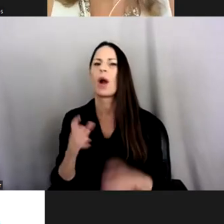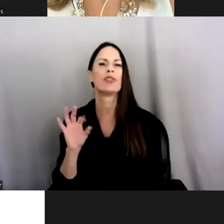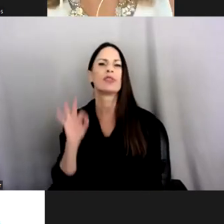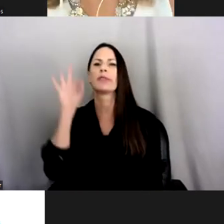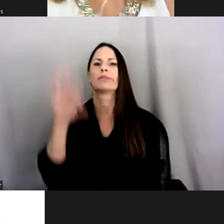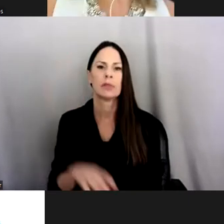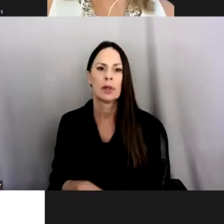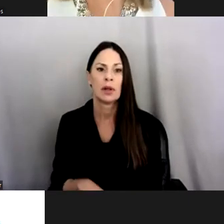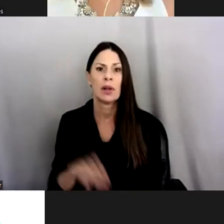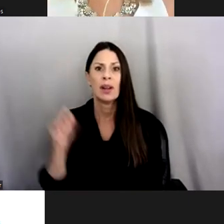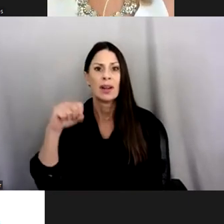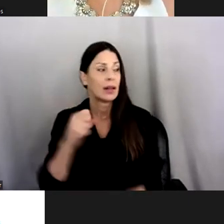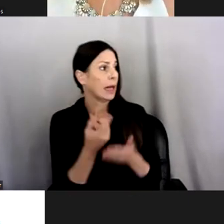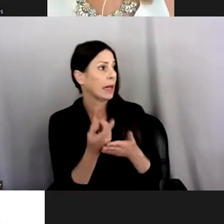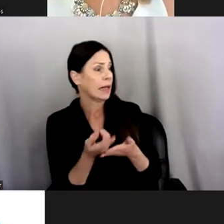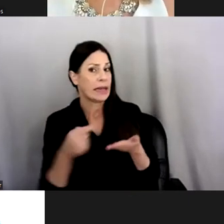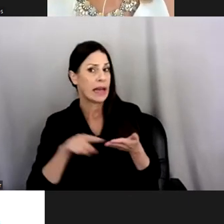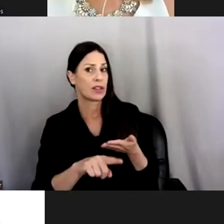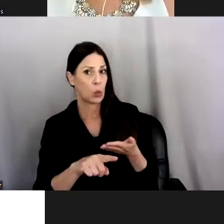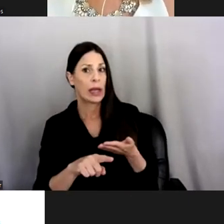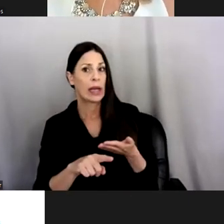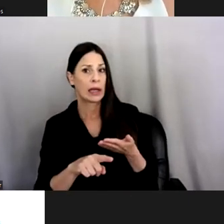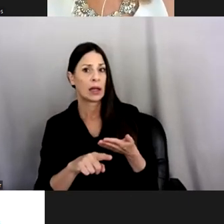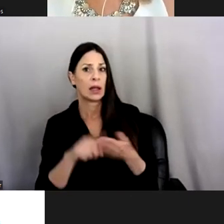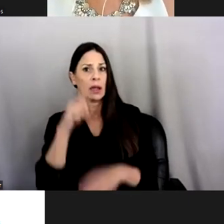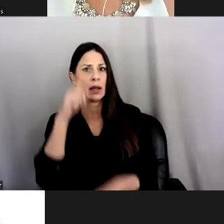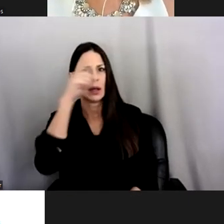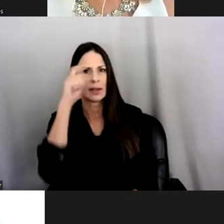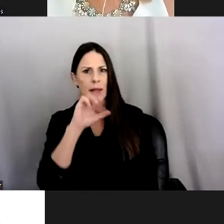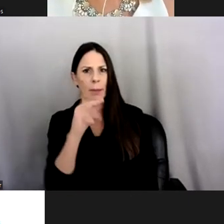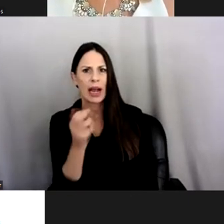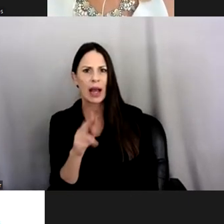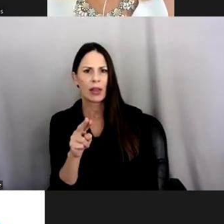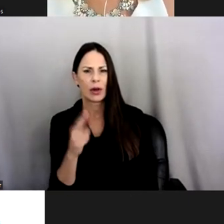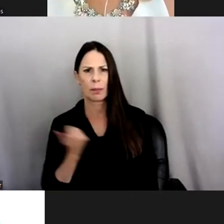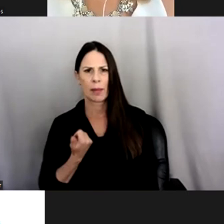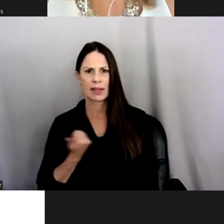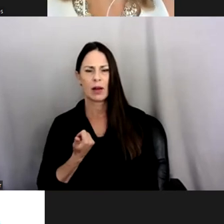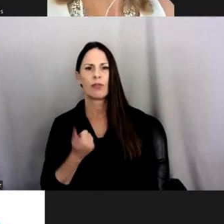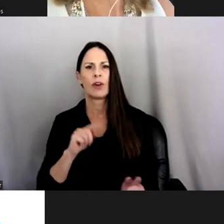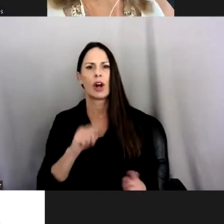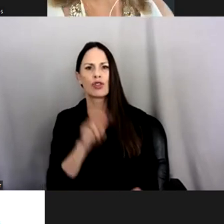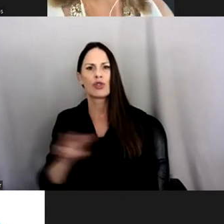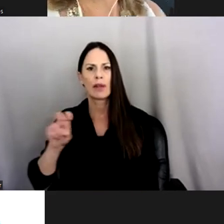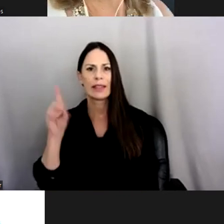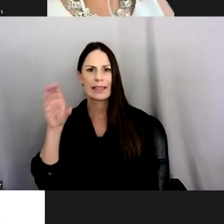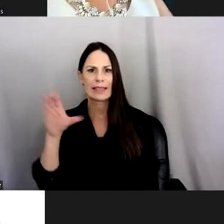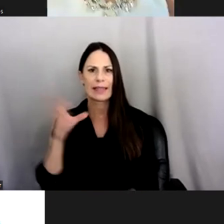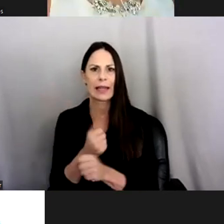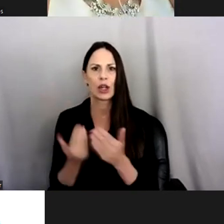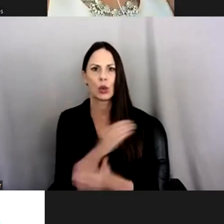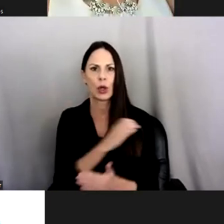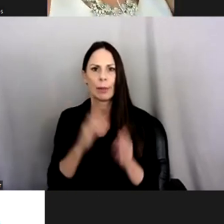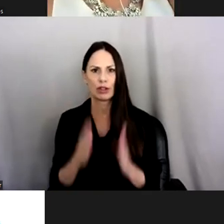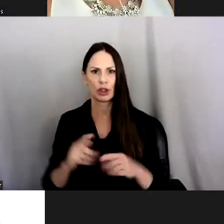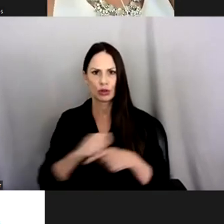because next week, Summer Gathercole and I are going to be in DC getting new commissioner training on